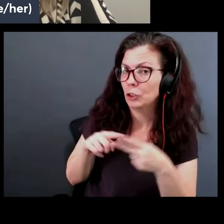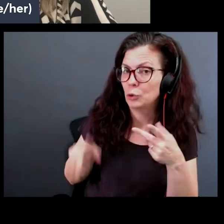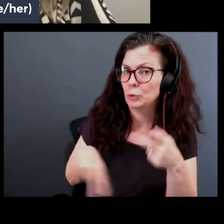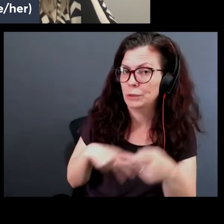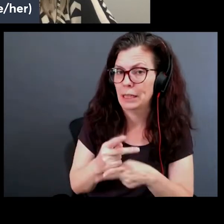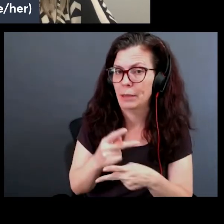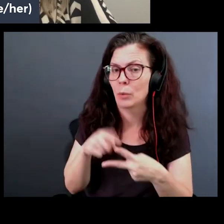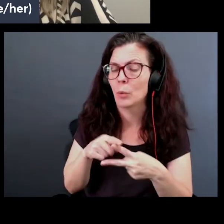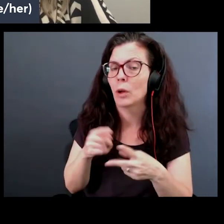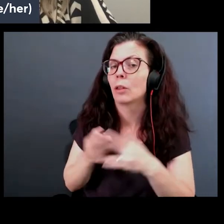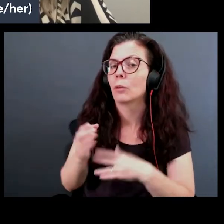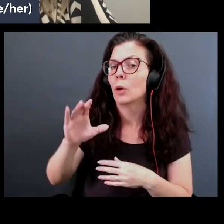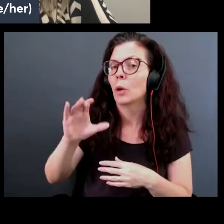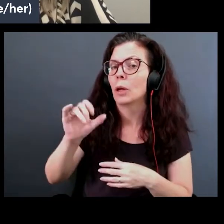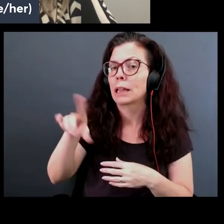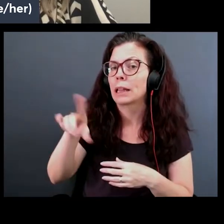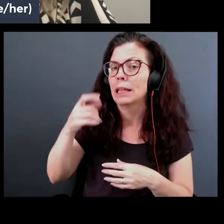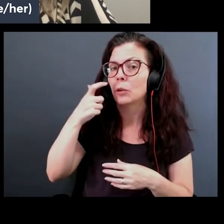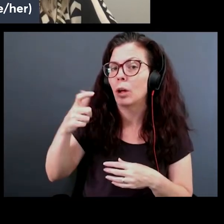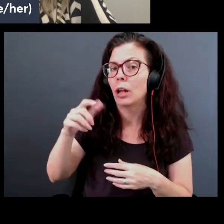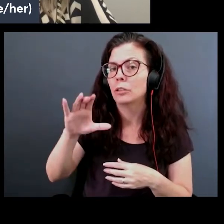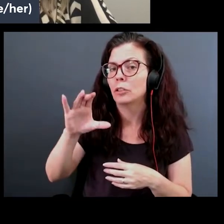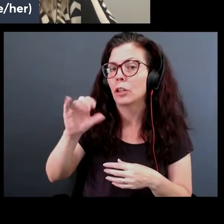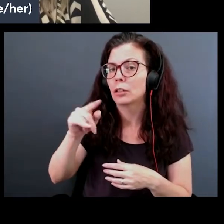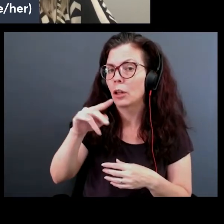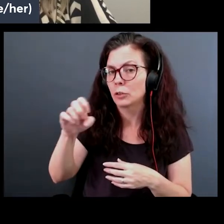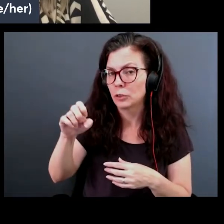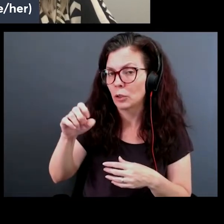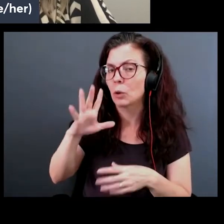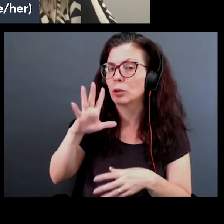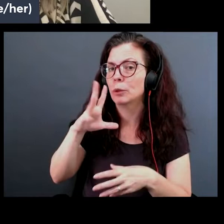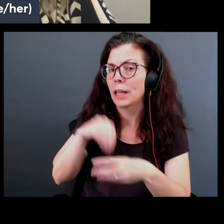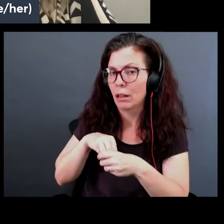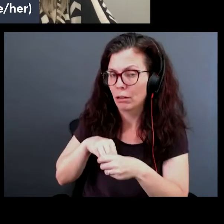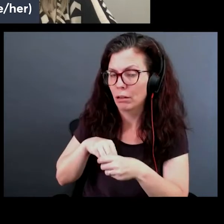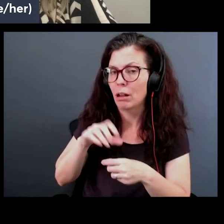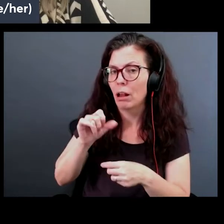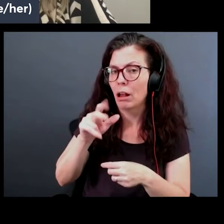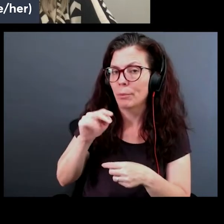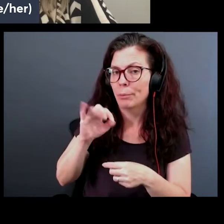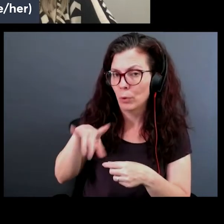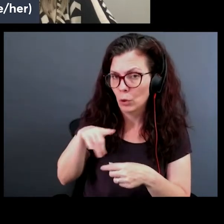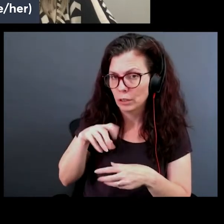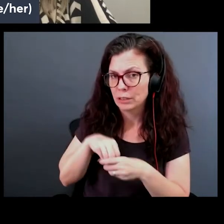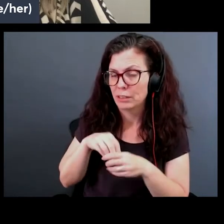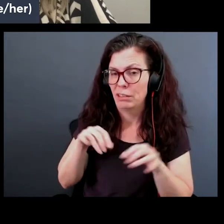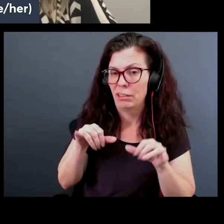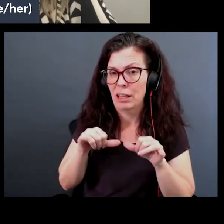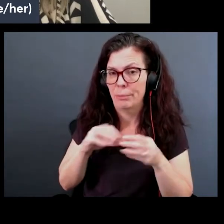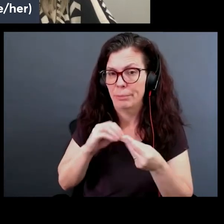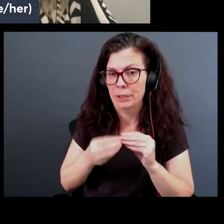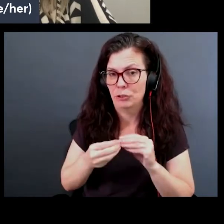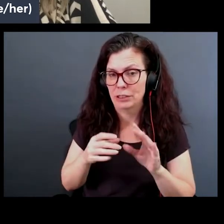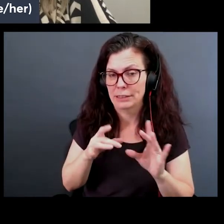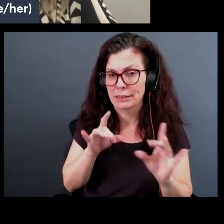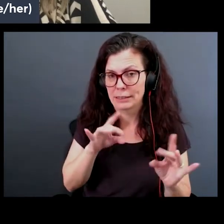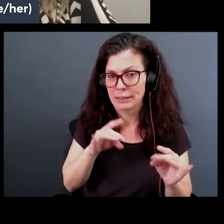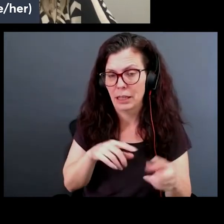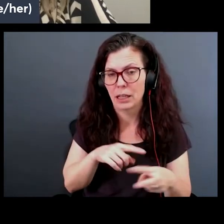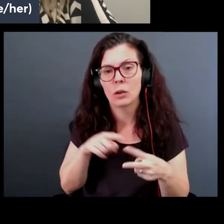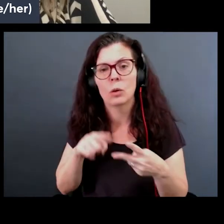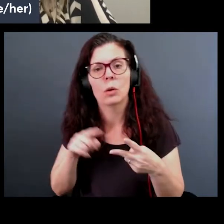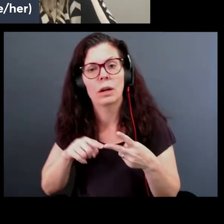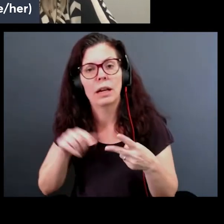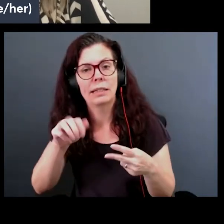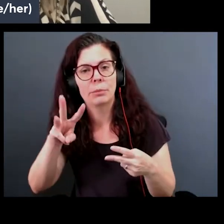CloudWatch console. You can onboard into your metric insights, or you can use the AWS CLI or the AWS